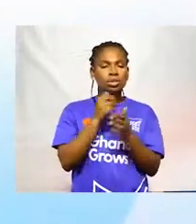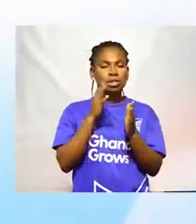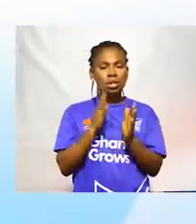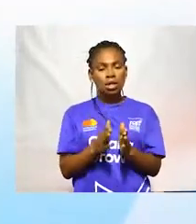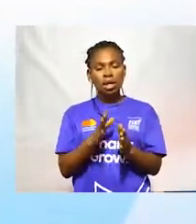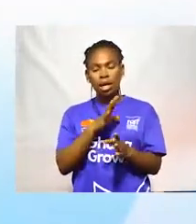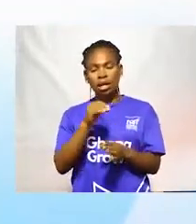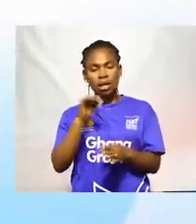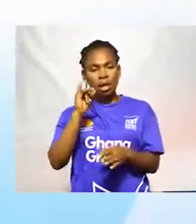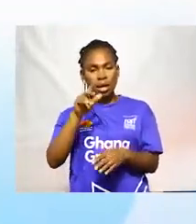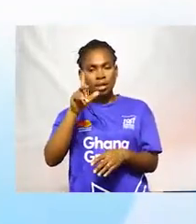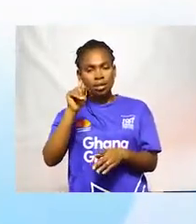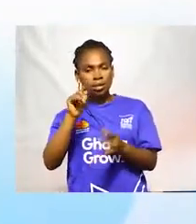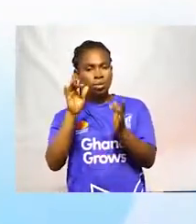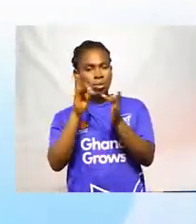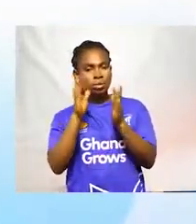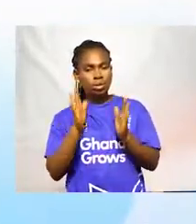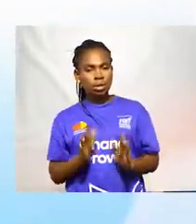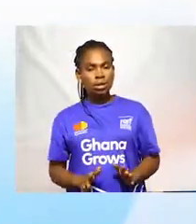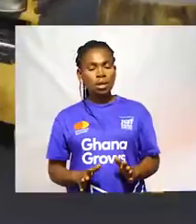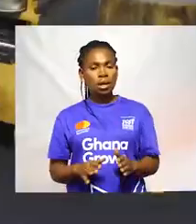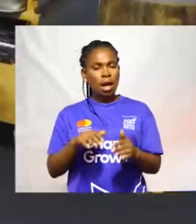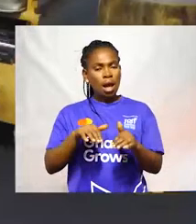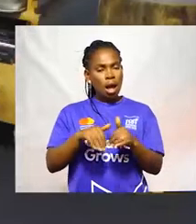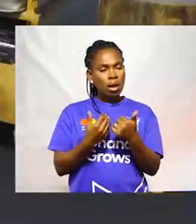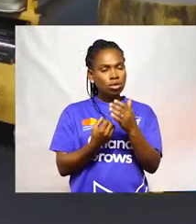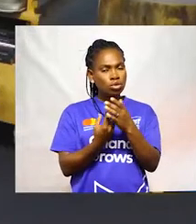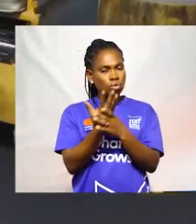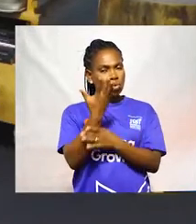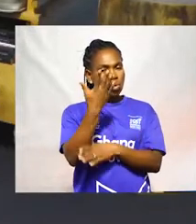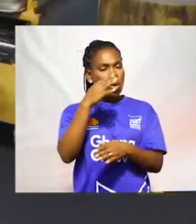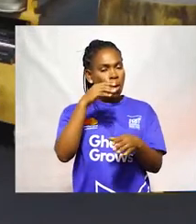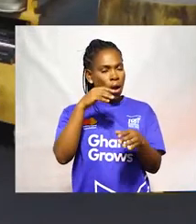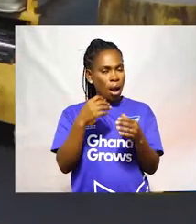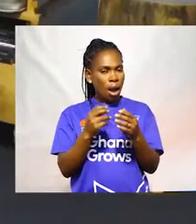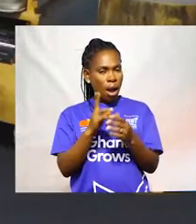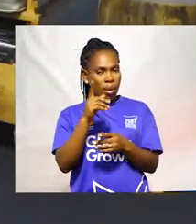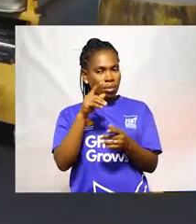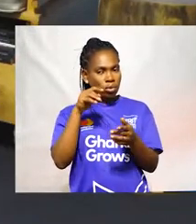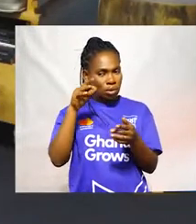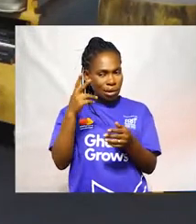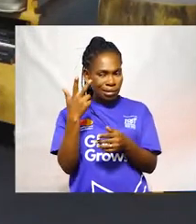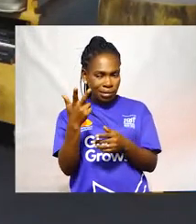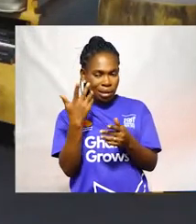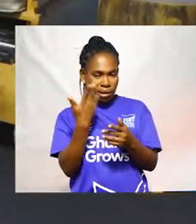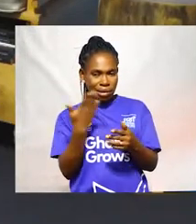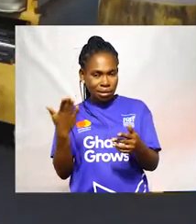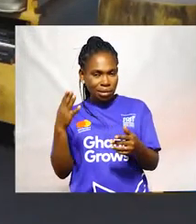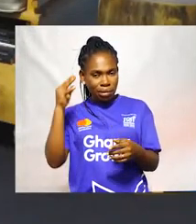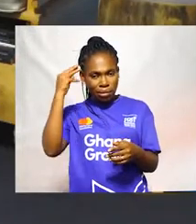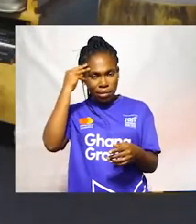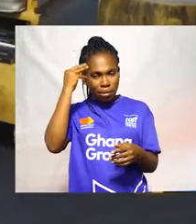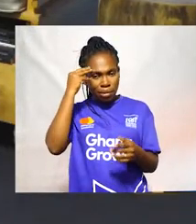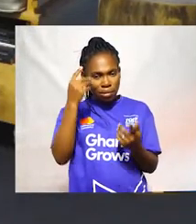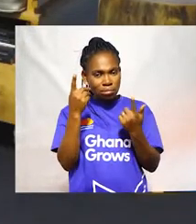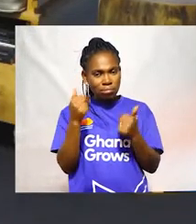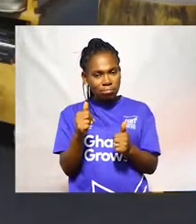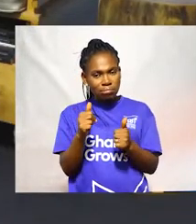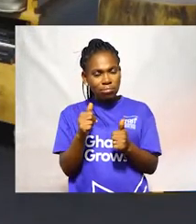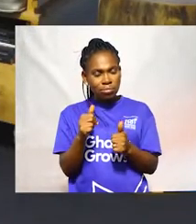consultant. So let's see that when you were growing up, did any of these three feature in your plans and ideas? No, not at all. I